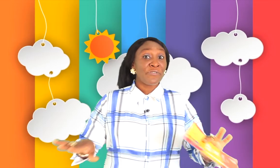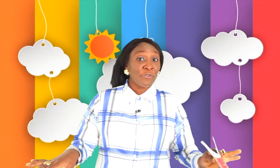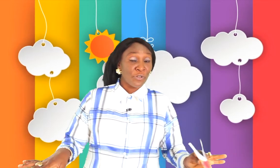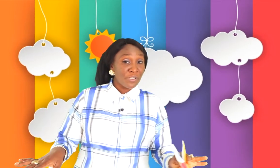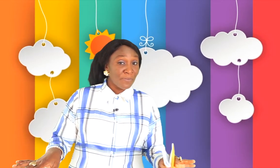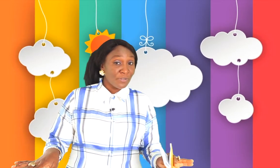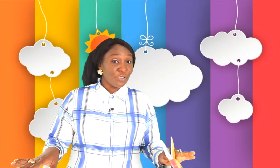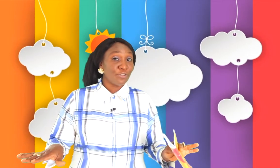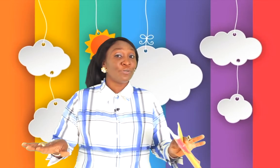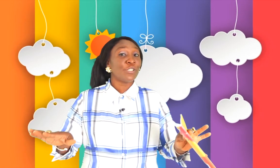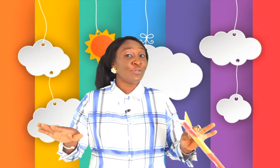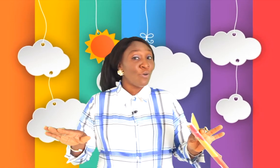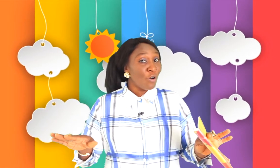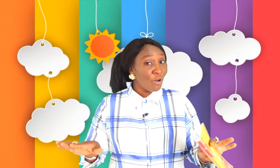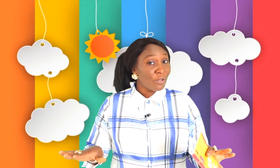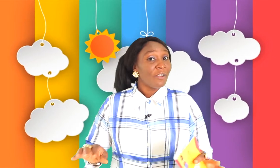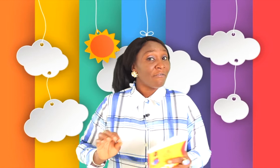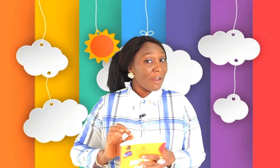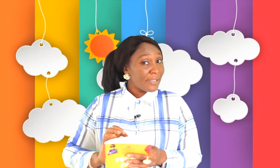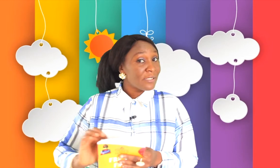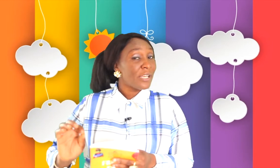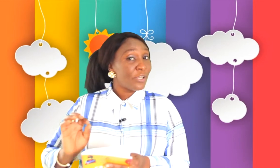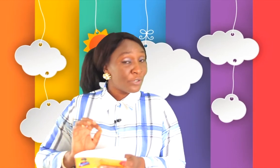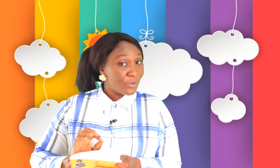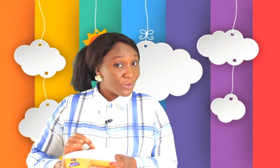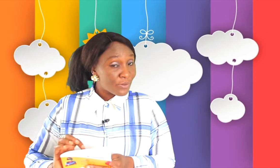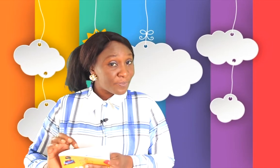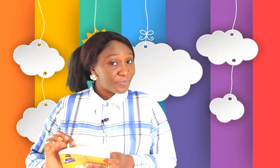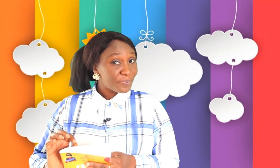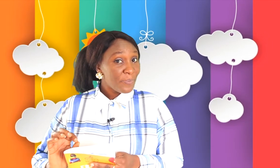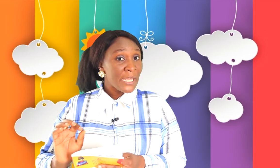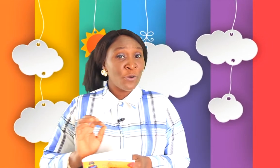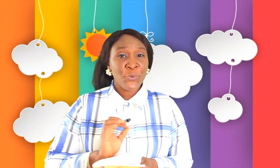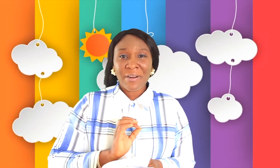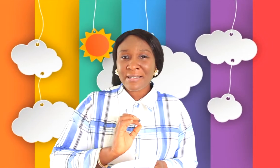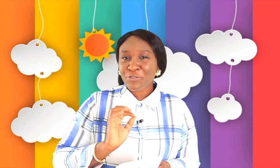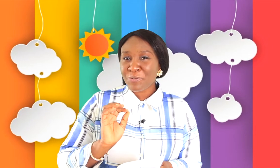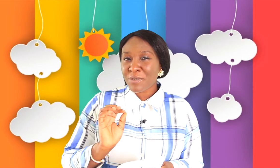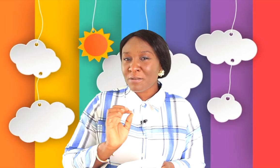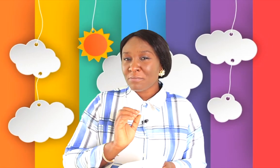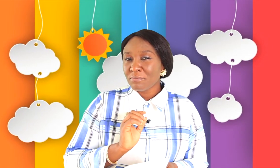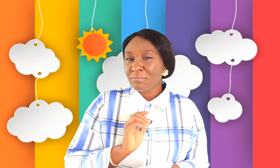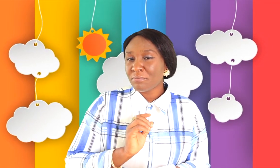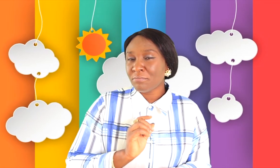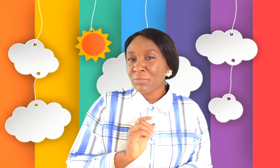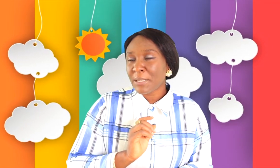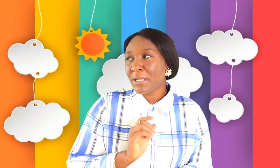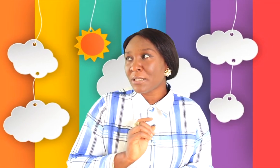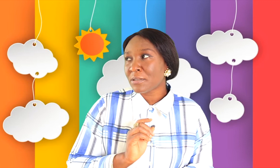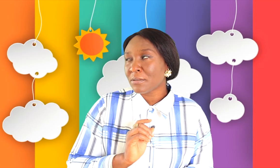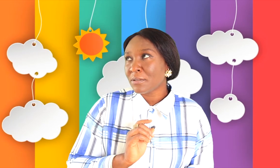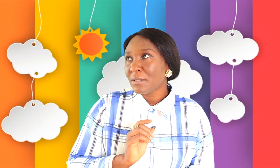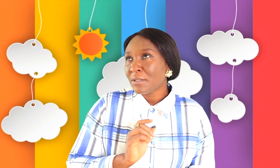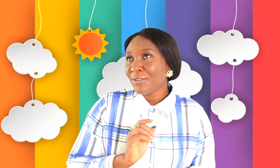Our review for this month. Did you all write and take your notes? Hope you were answering me. Let